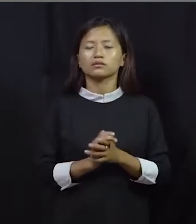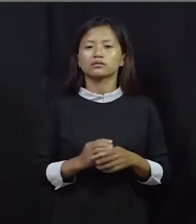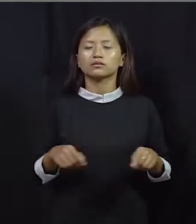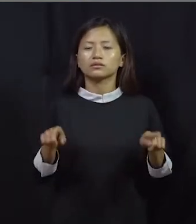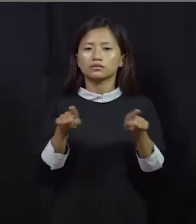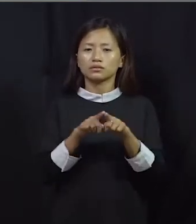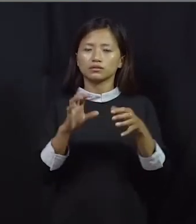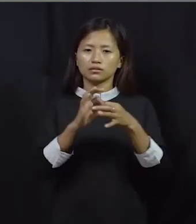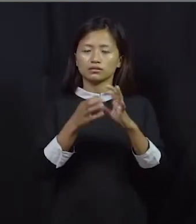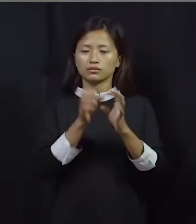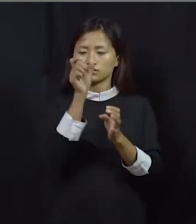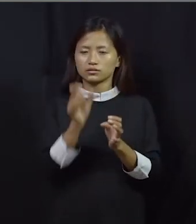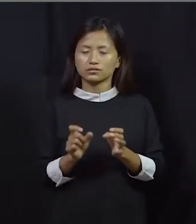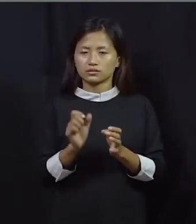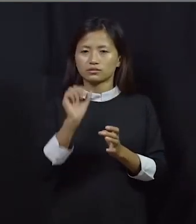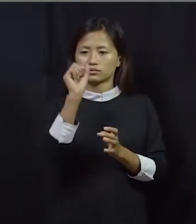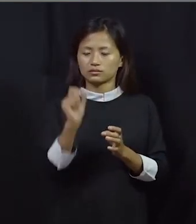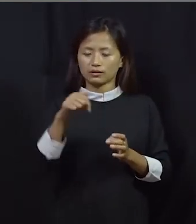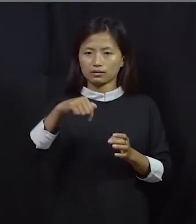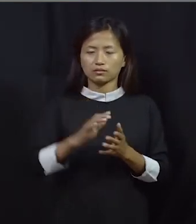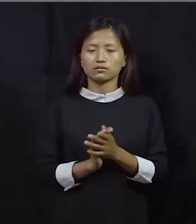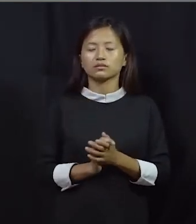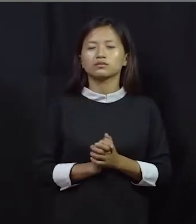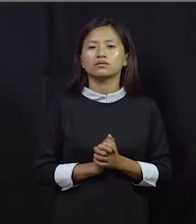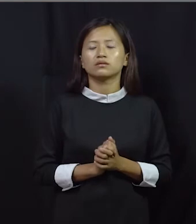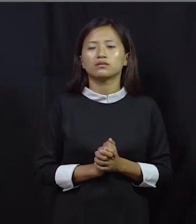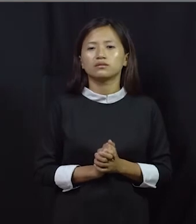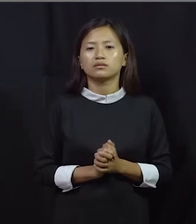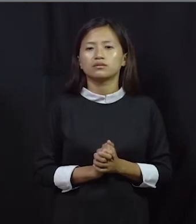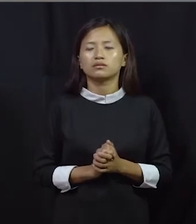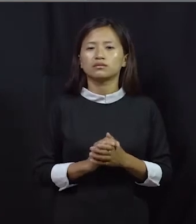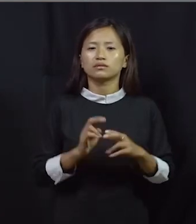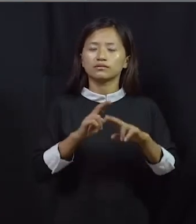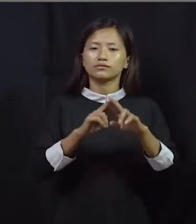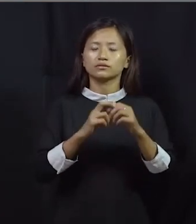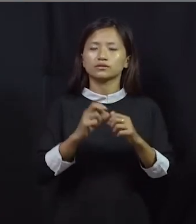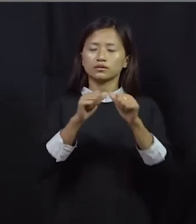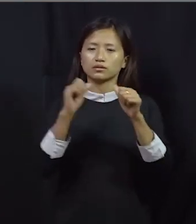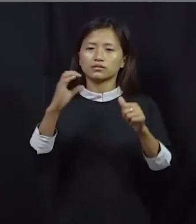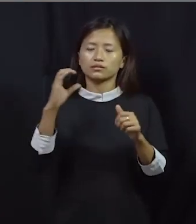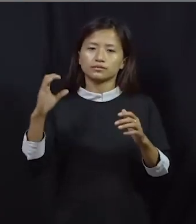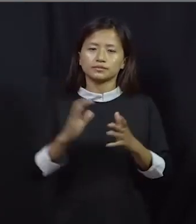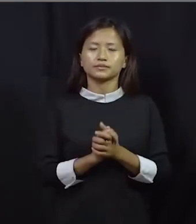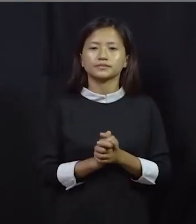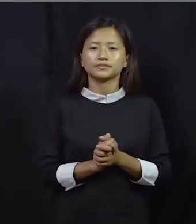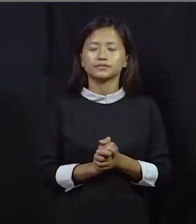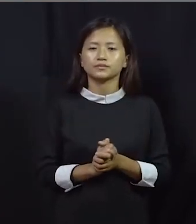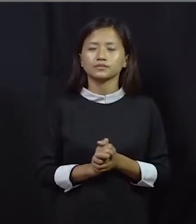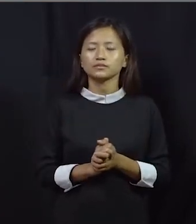and partner's current account. So in this fixed capital account, unlike in